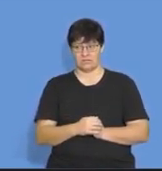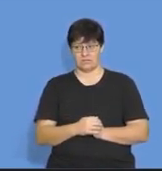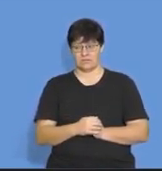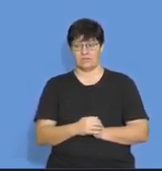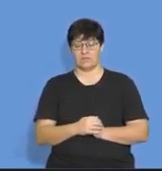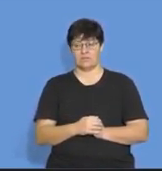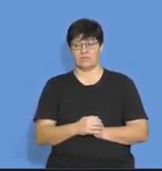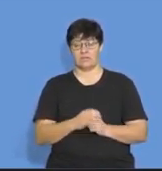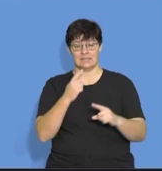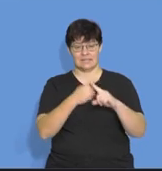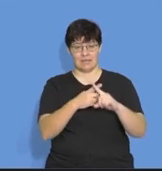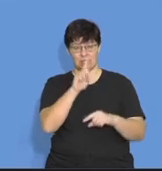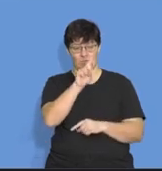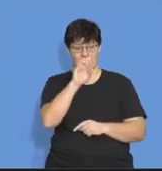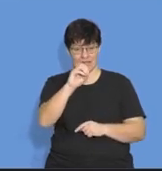times 100